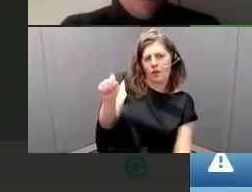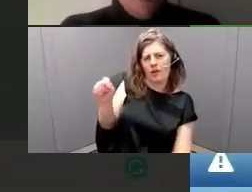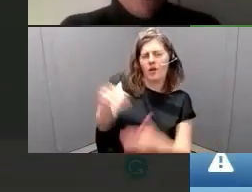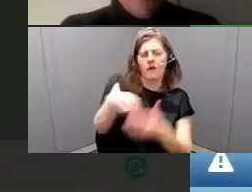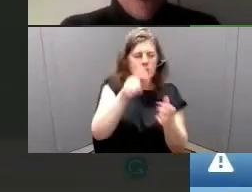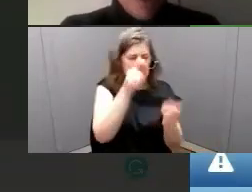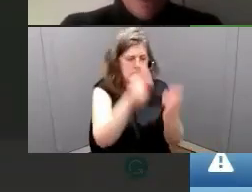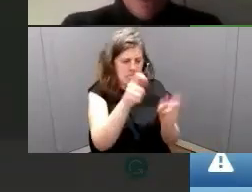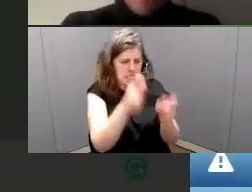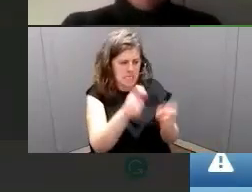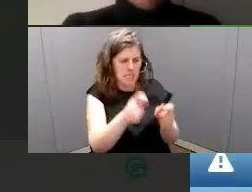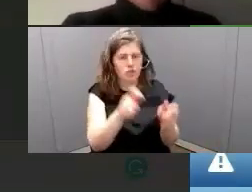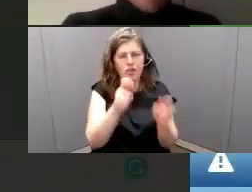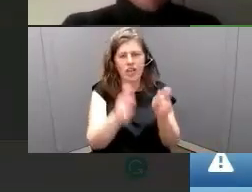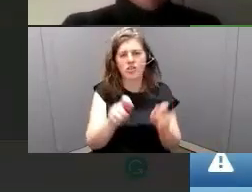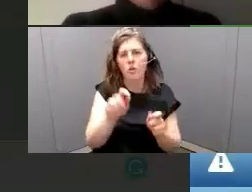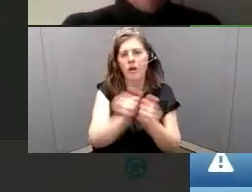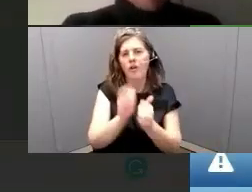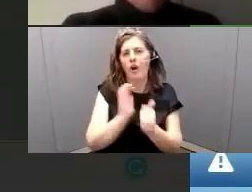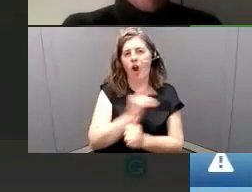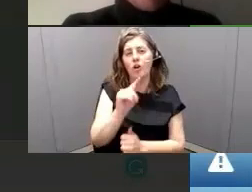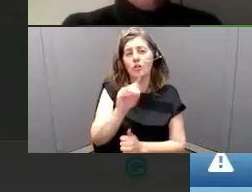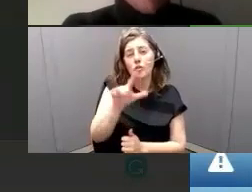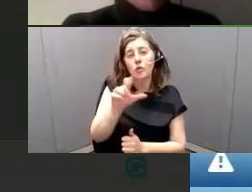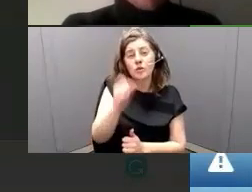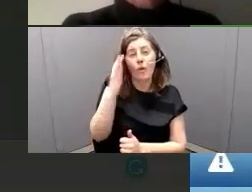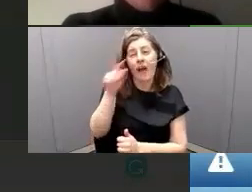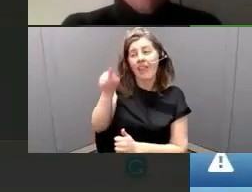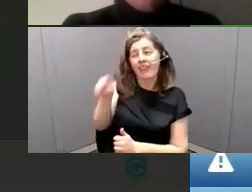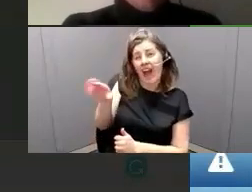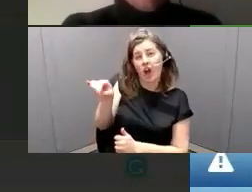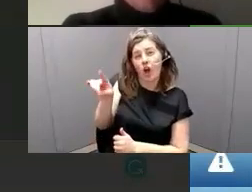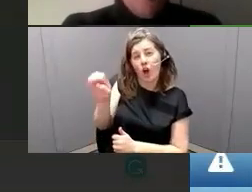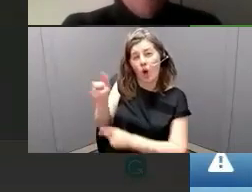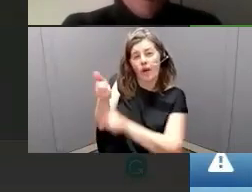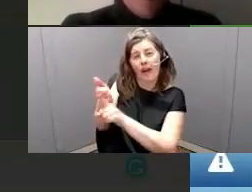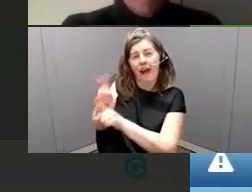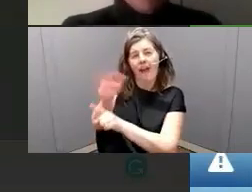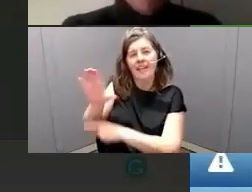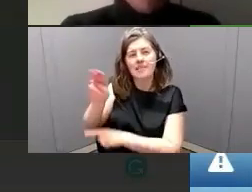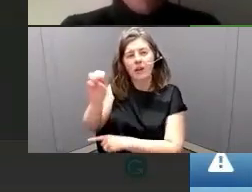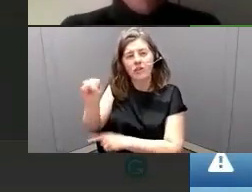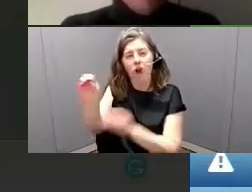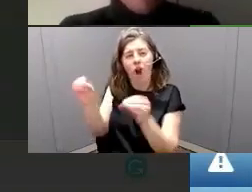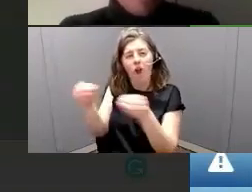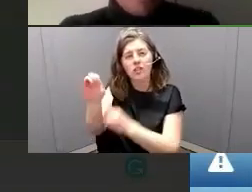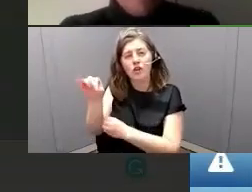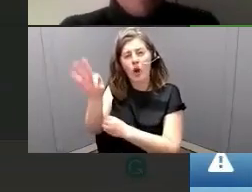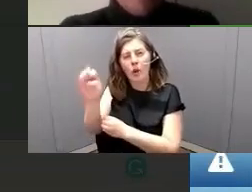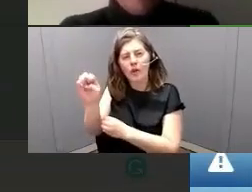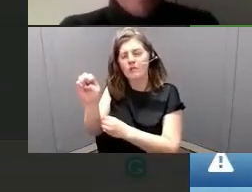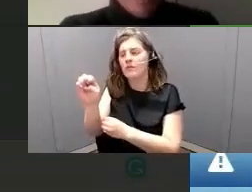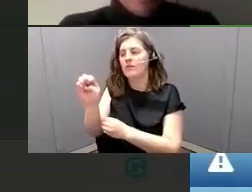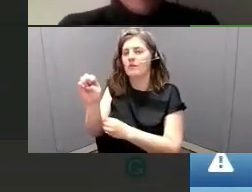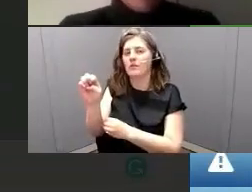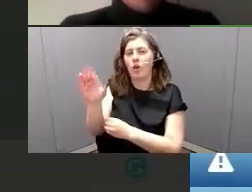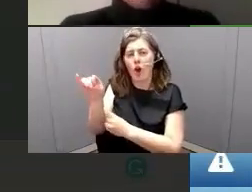our tools. It's because the code contains a bunch of Microsoft Office code that's alien to our system.